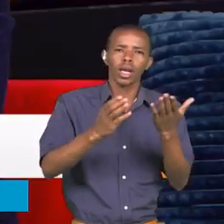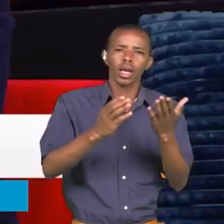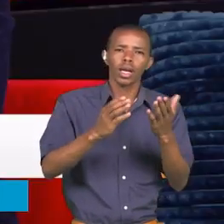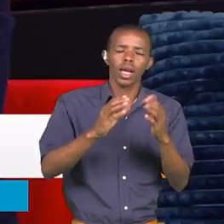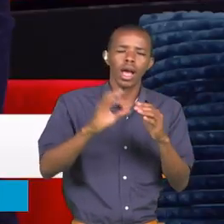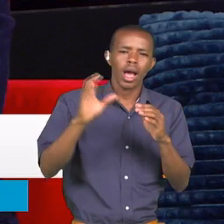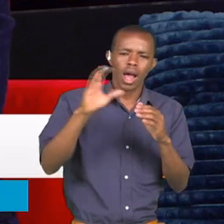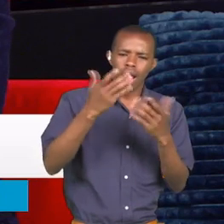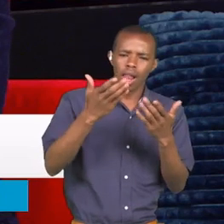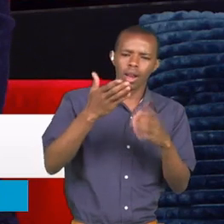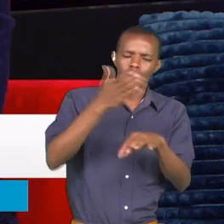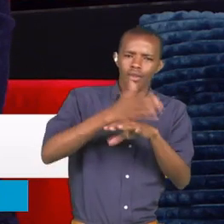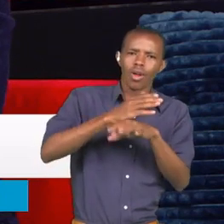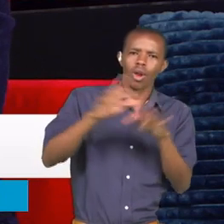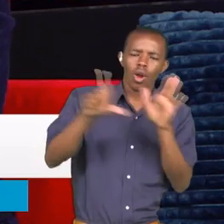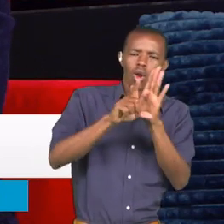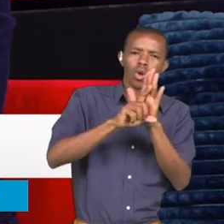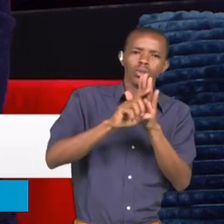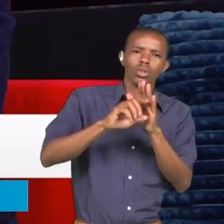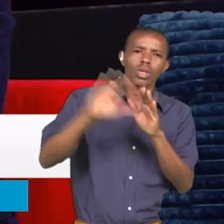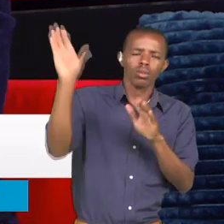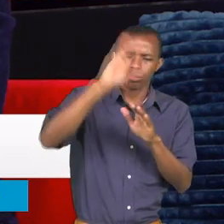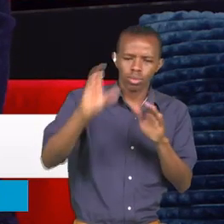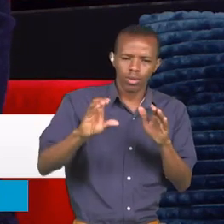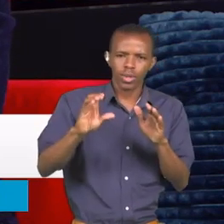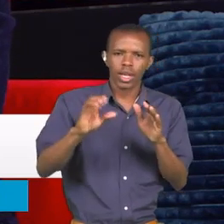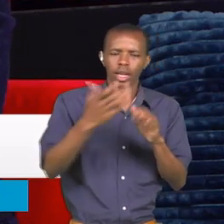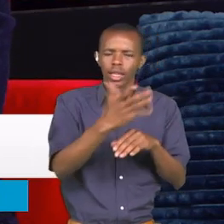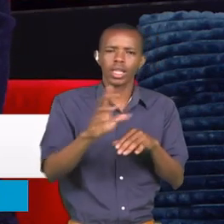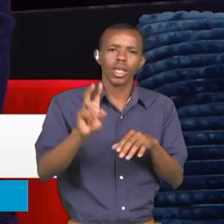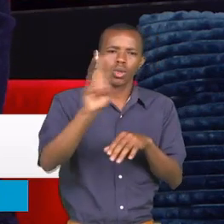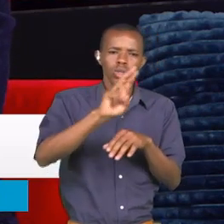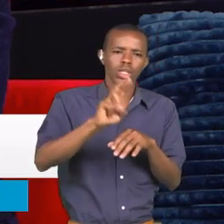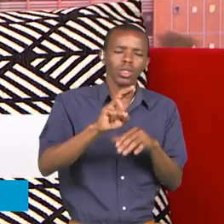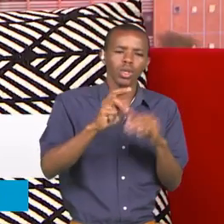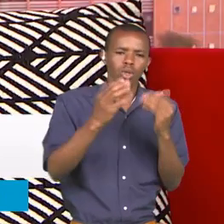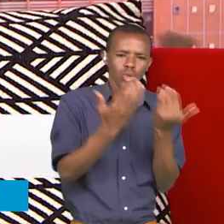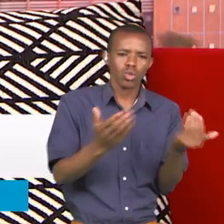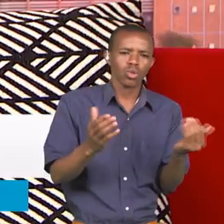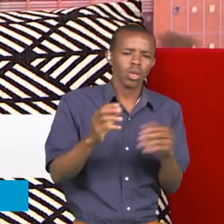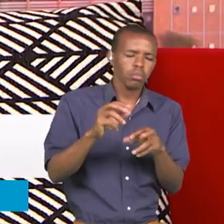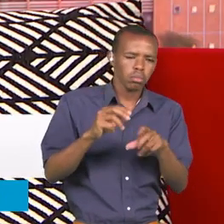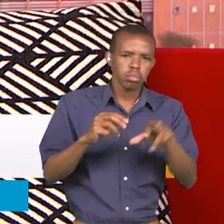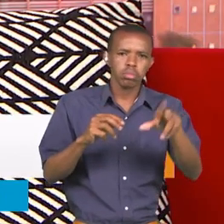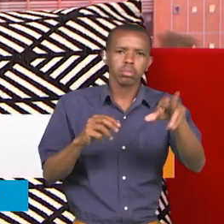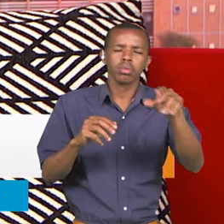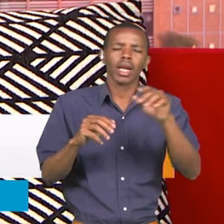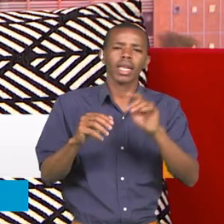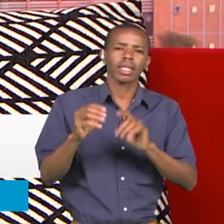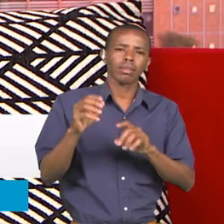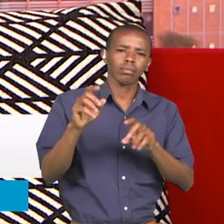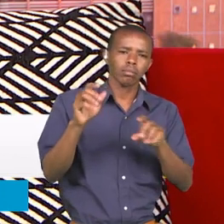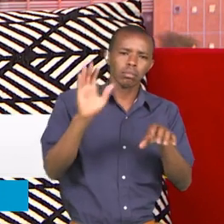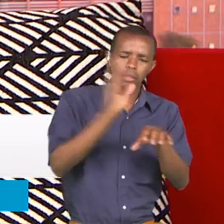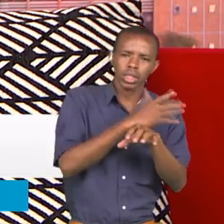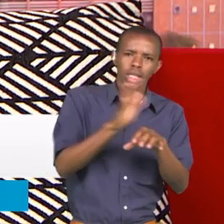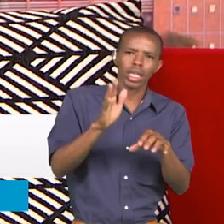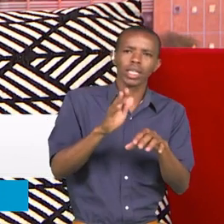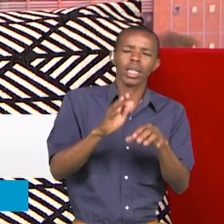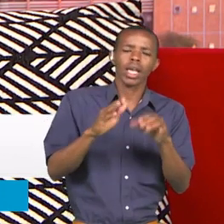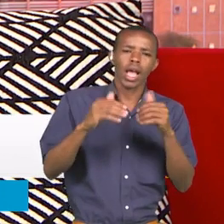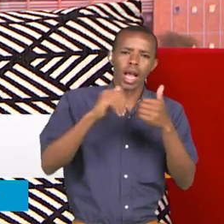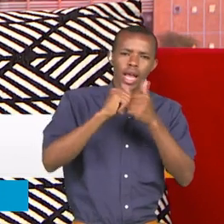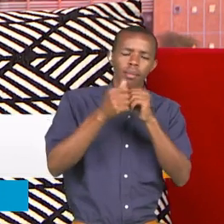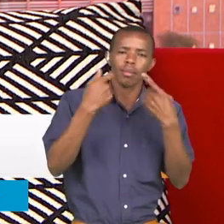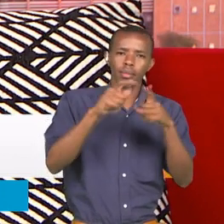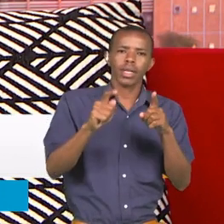African thing. Okay. This thing like children go and sing around, singing games and all that. Okay. There's intellectual property in those singing games. Okay.